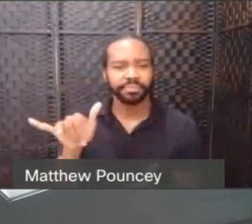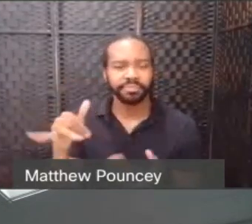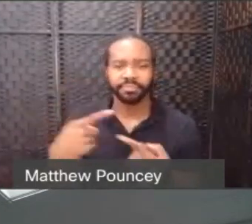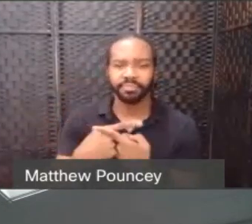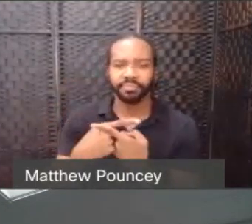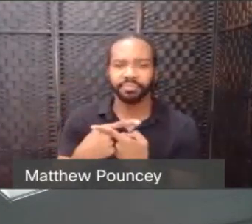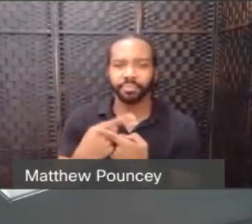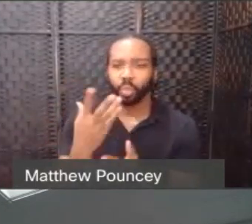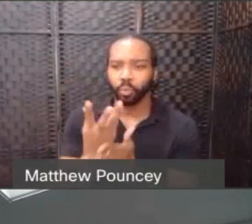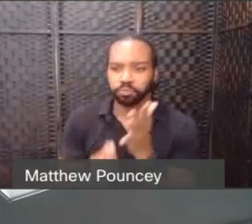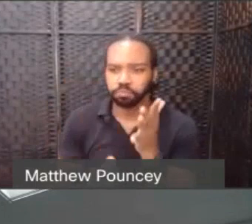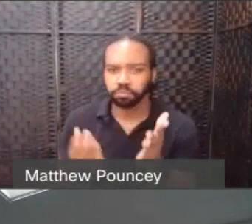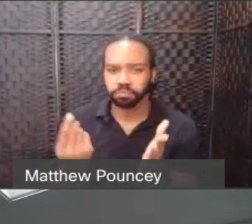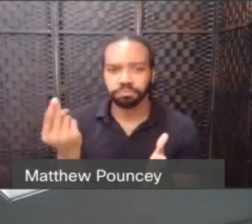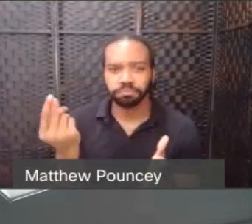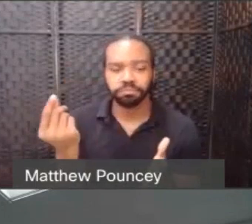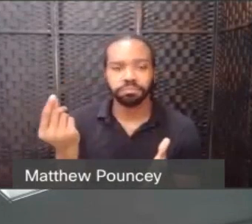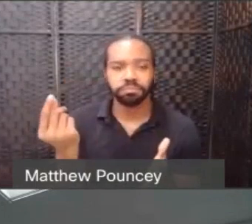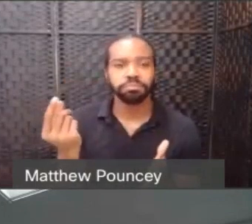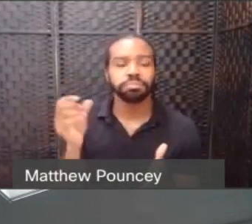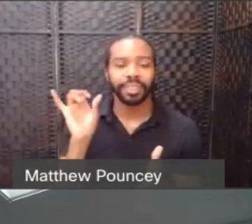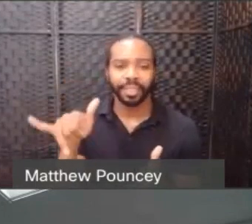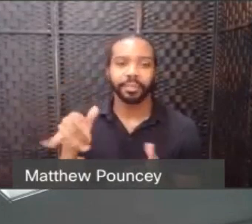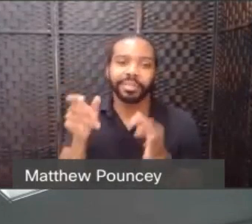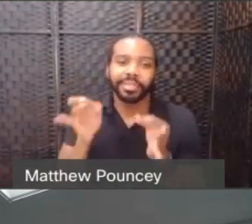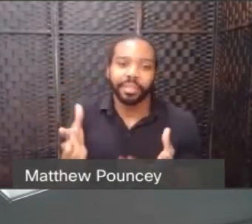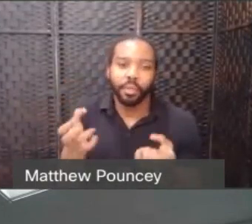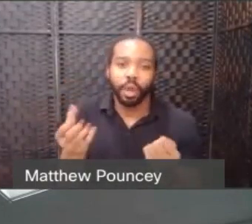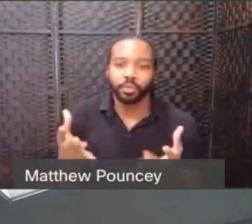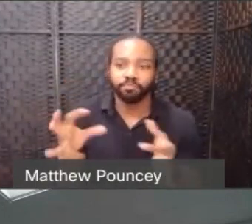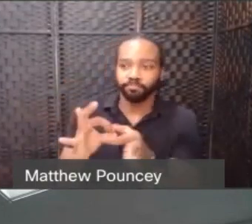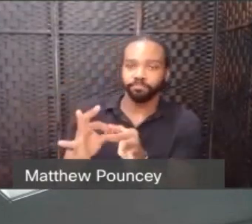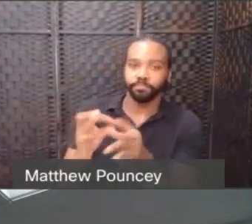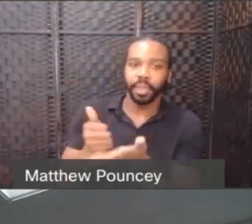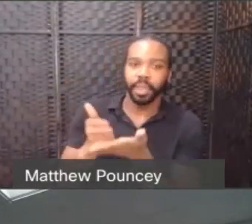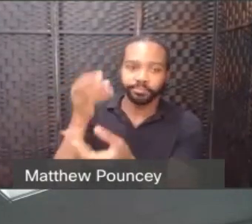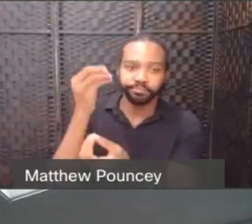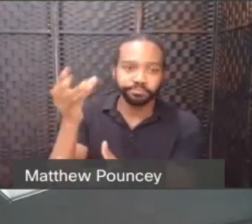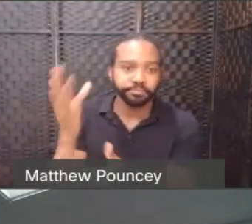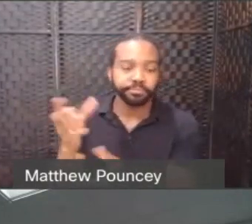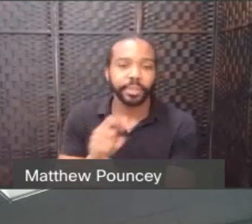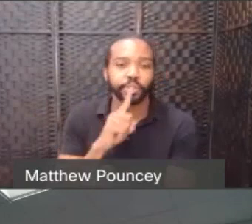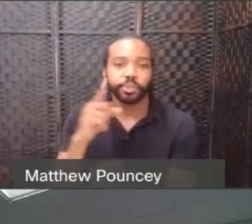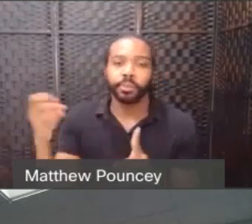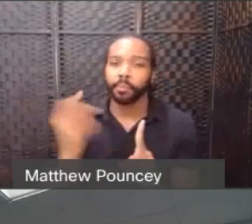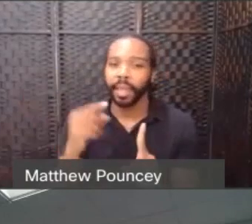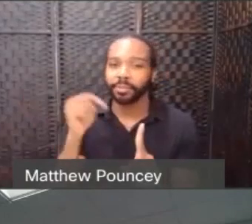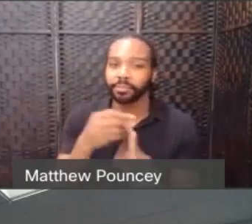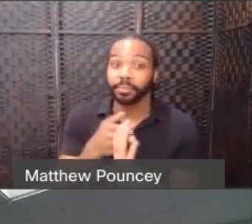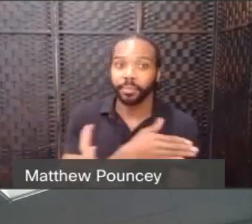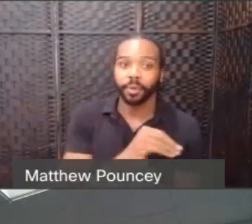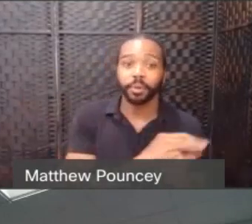there sometimes, and so we definitely want to help bridge that and get back to pre-COVID,